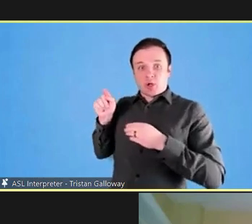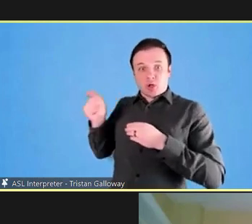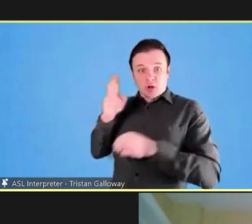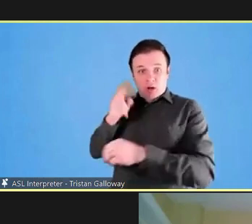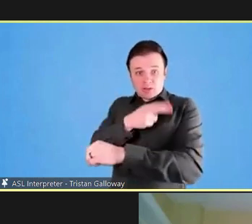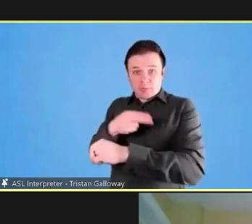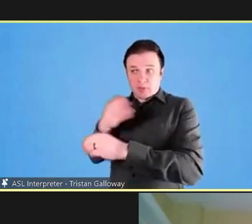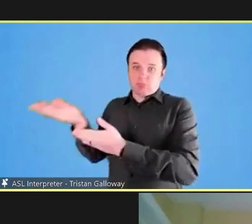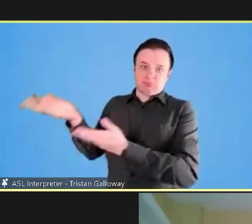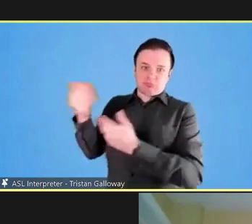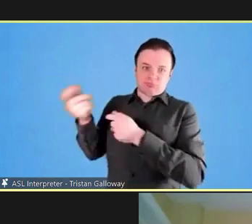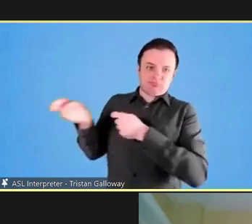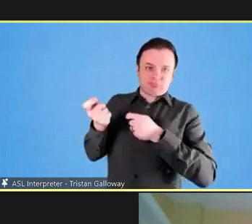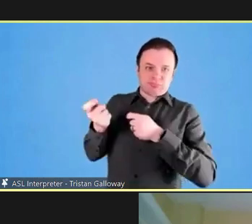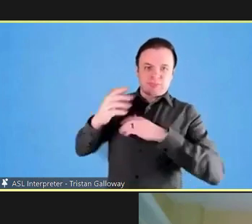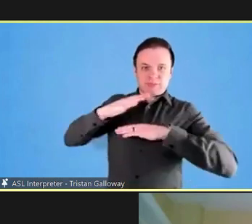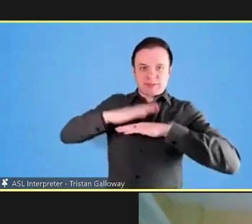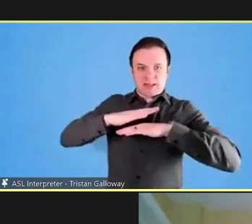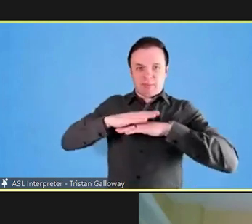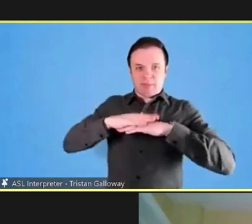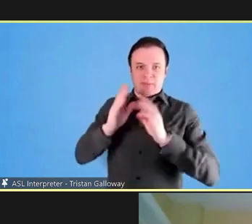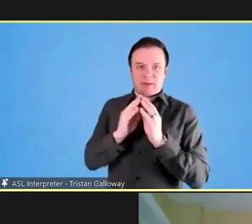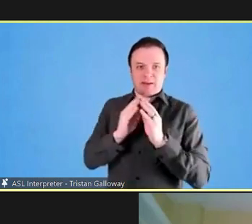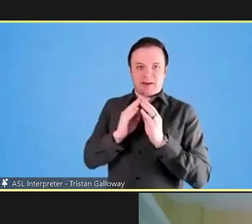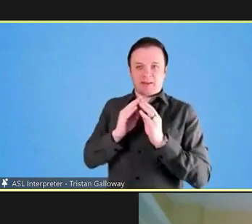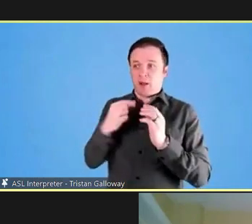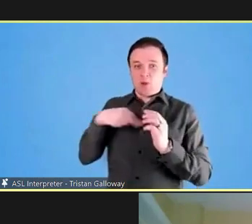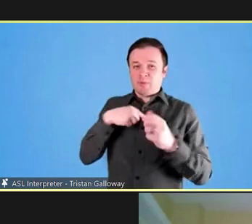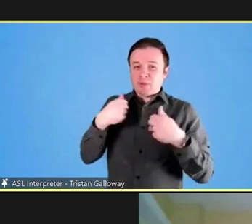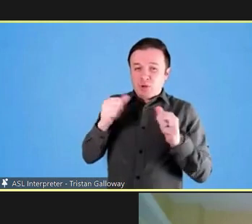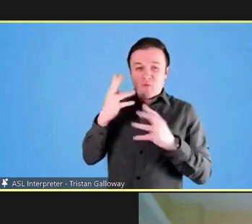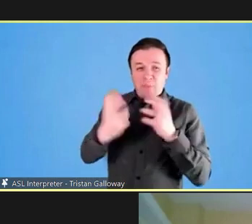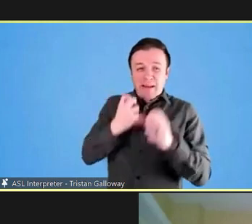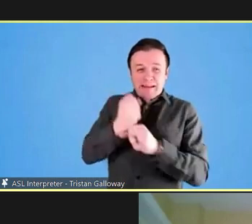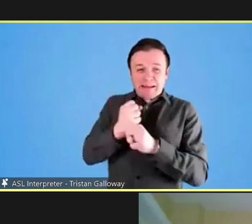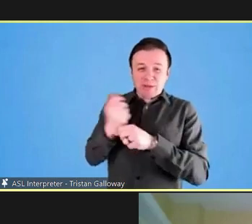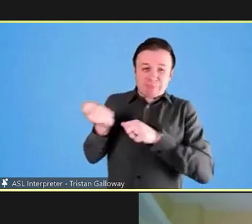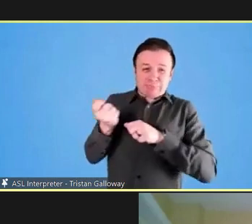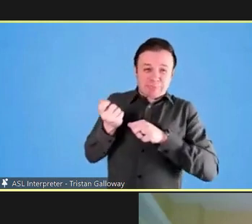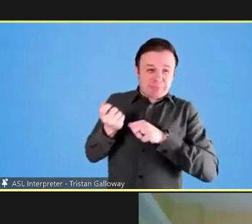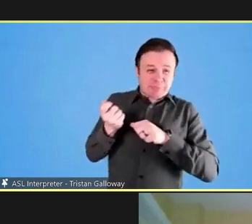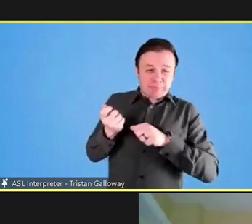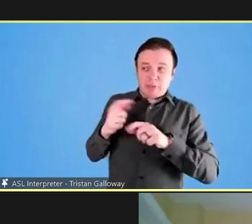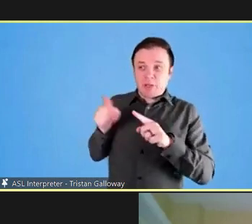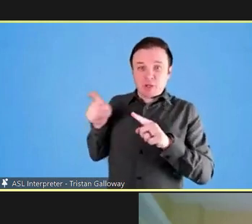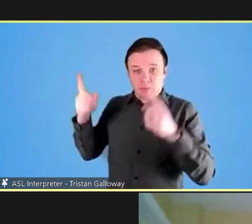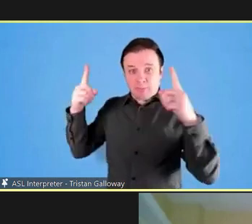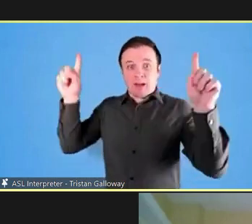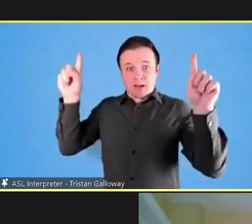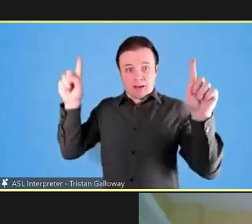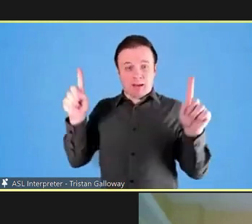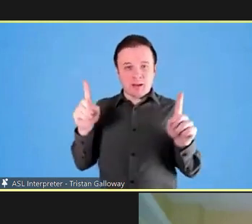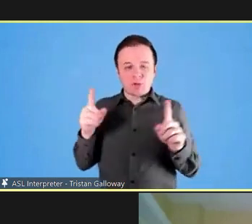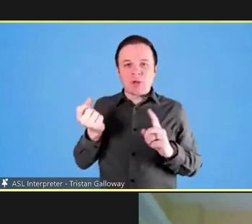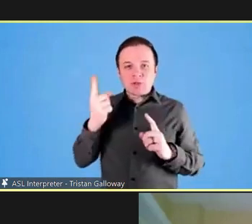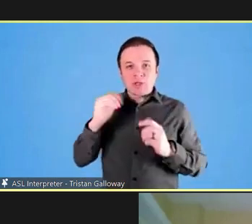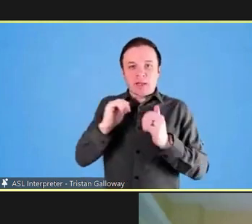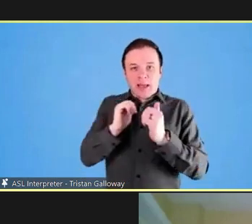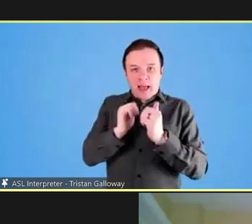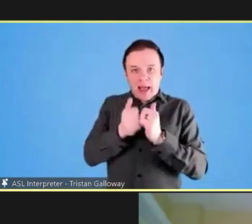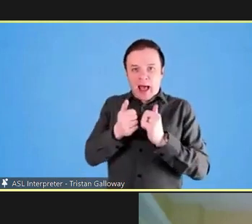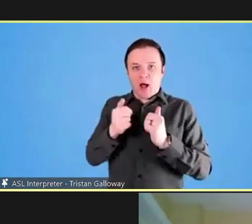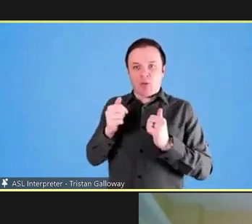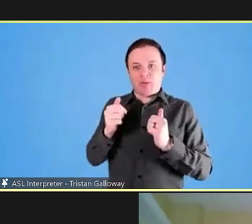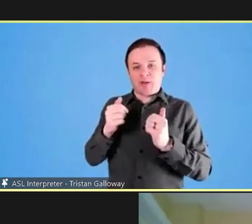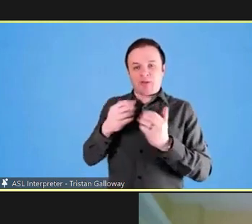had been trying to get to the table for years, to really understand how in-depth and comprehensive a newborn hearing screening